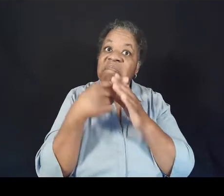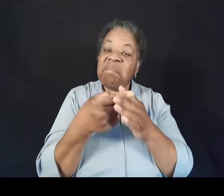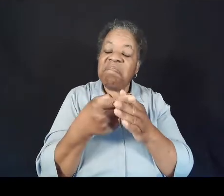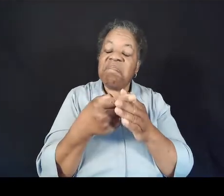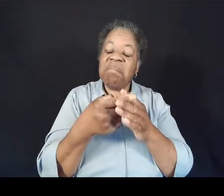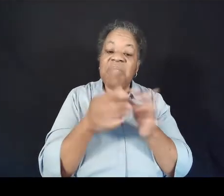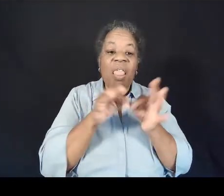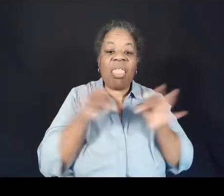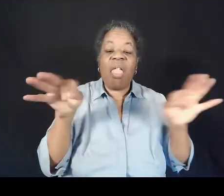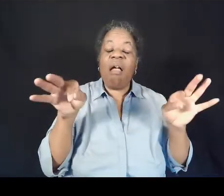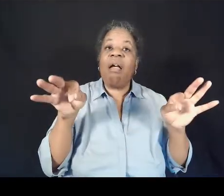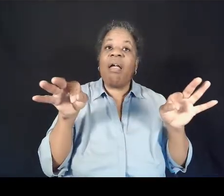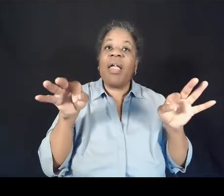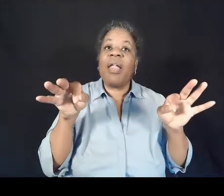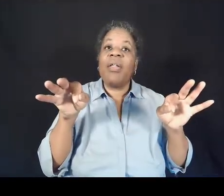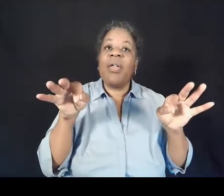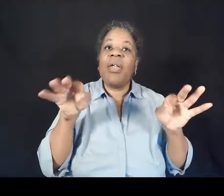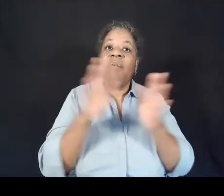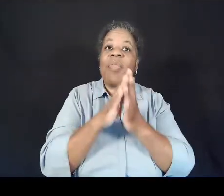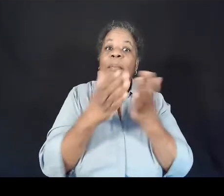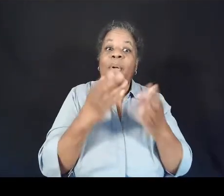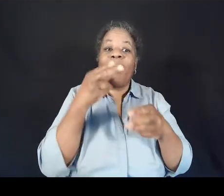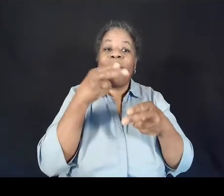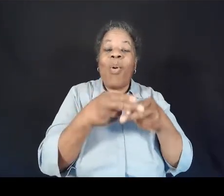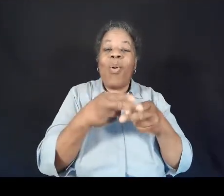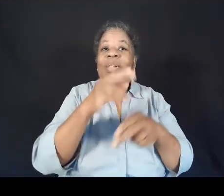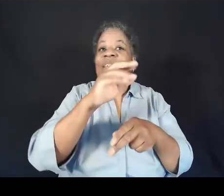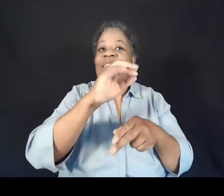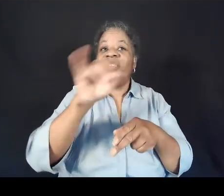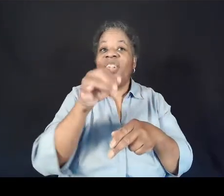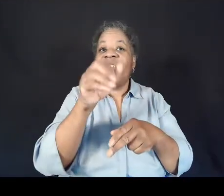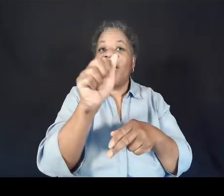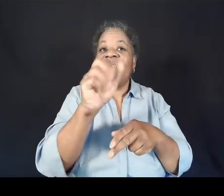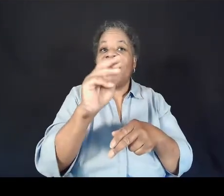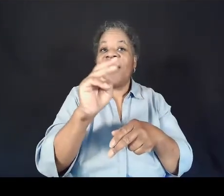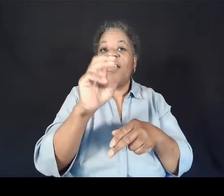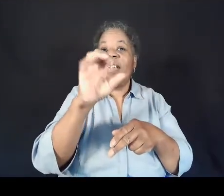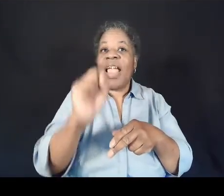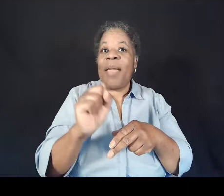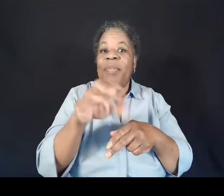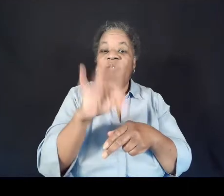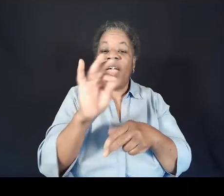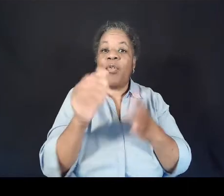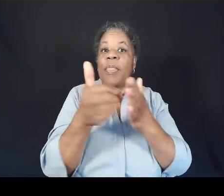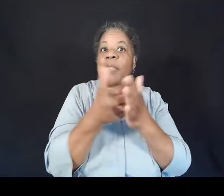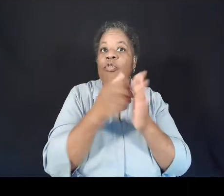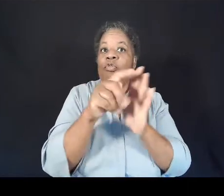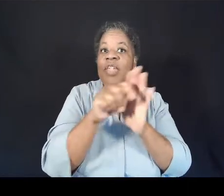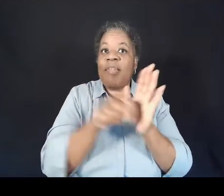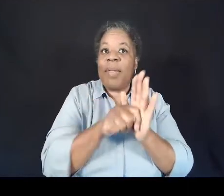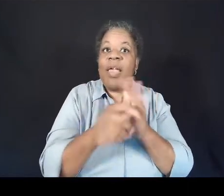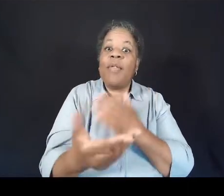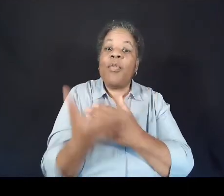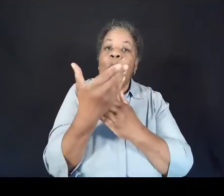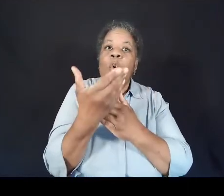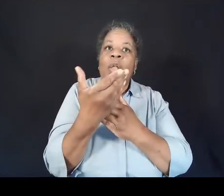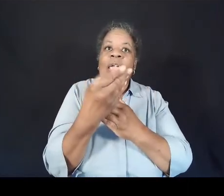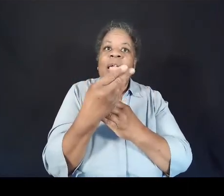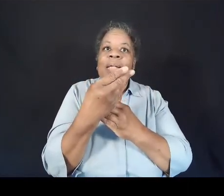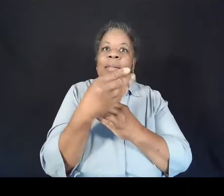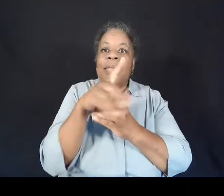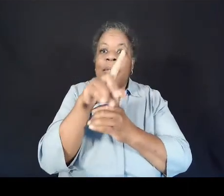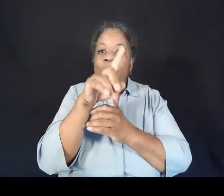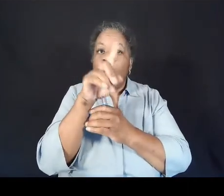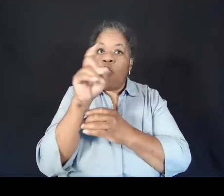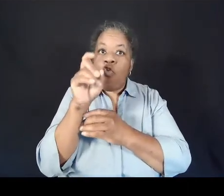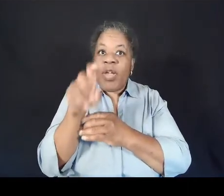lines of this book we call James, found in the New Testament. And today we're going to answer a few foundational questions